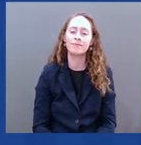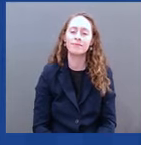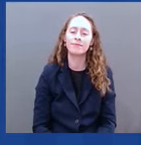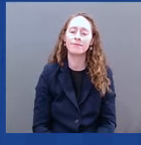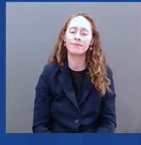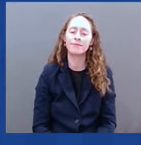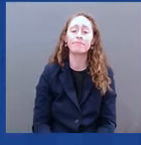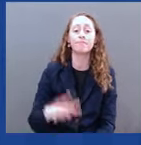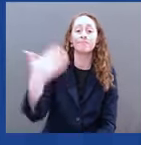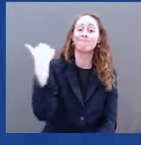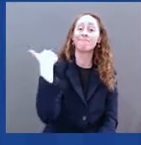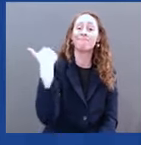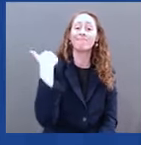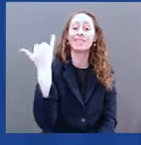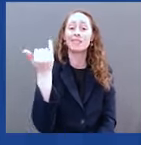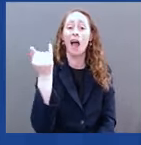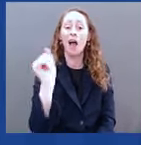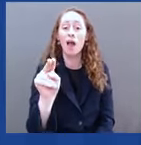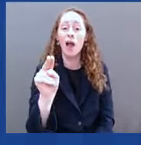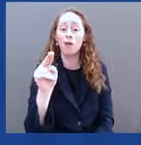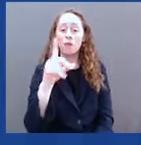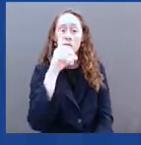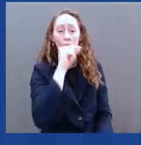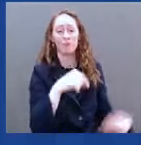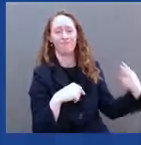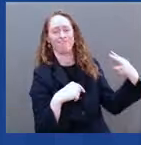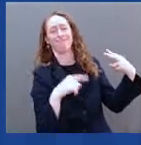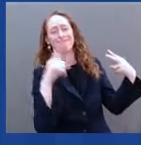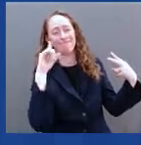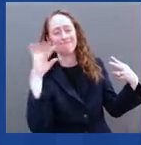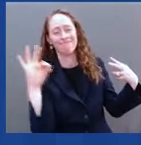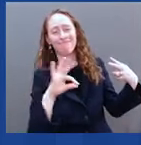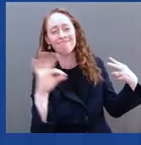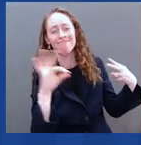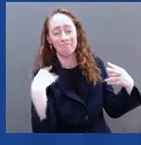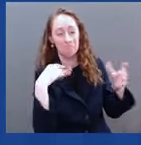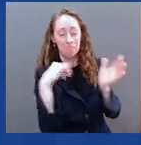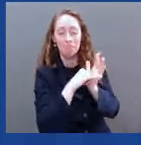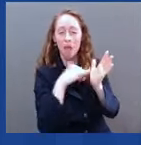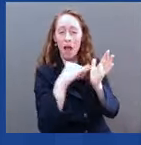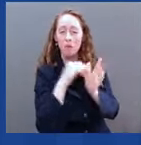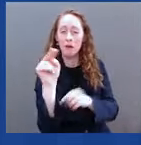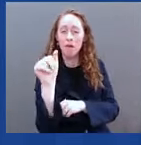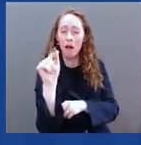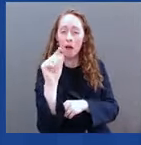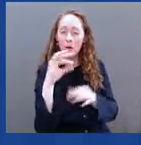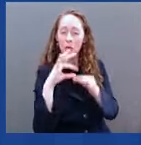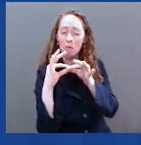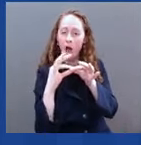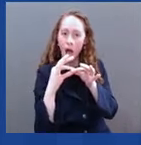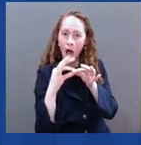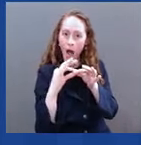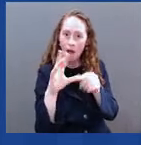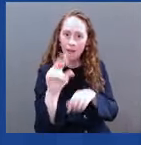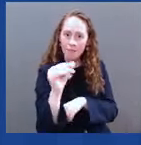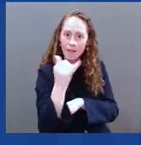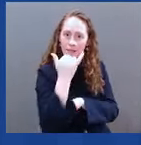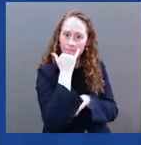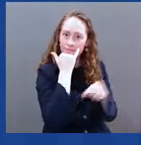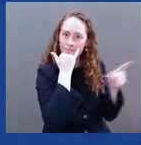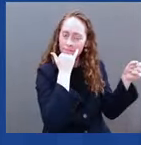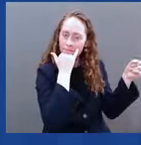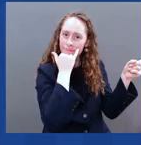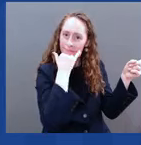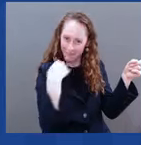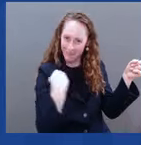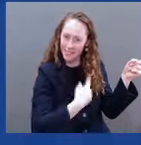cohesion. NATO has never, never been more united than it is today. Putin is getting exactly